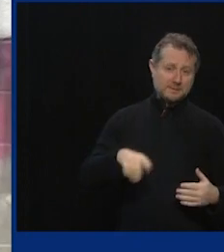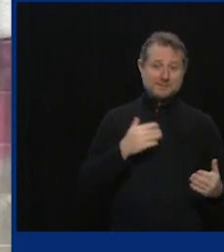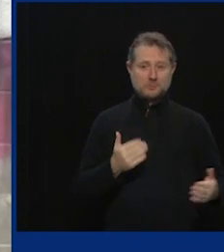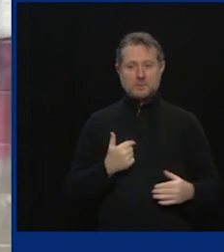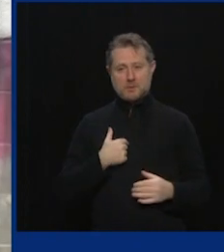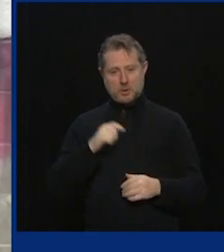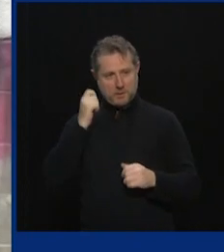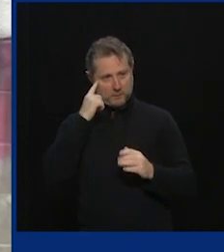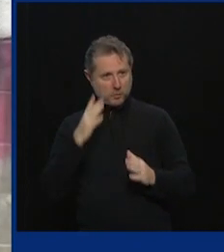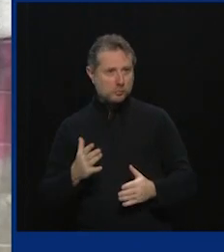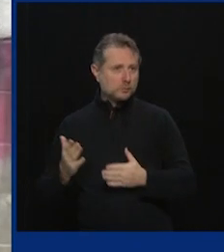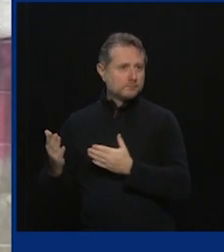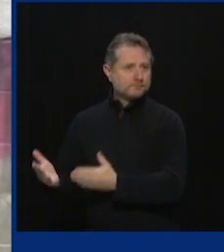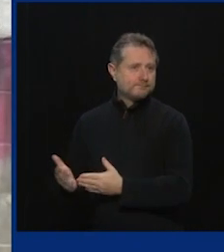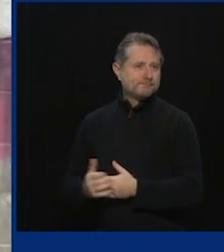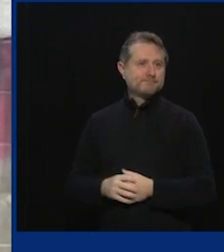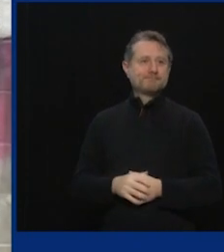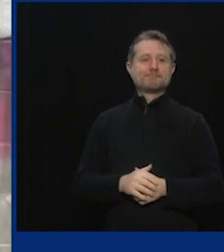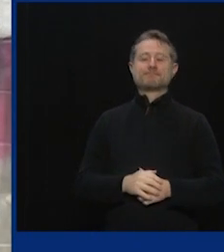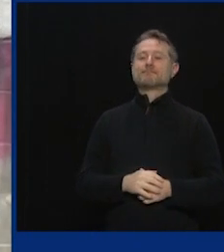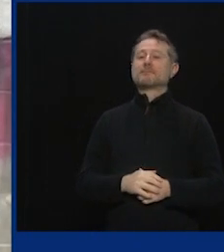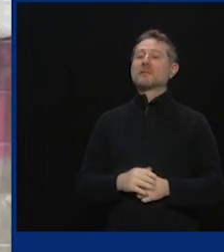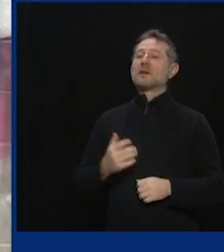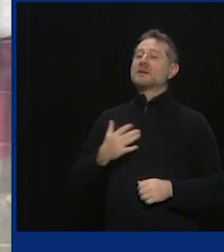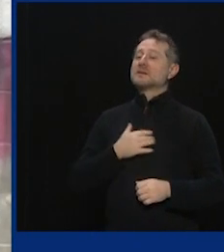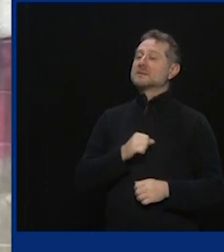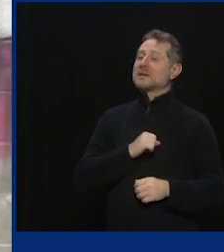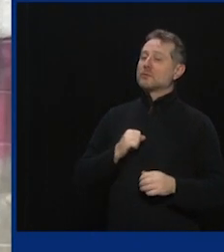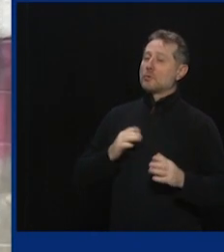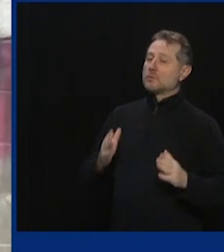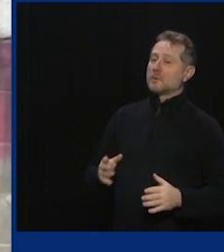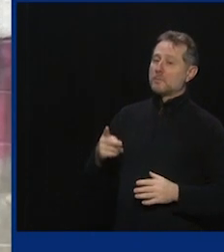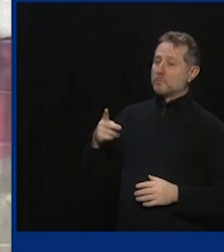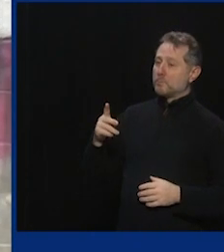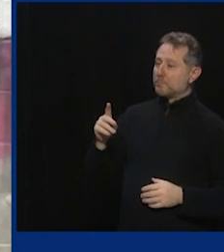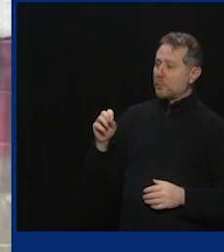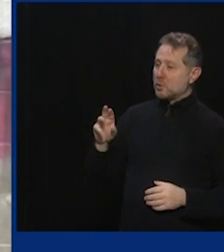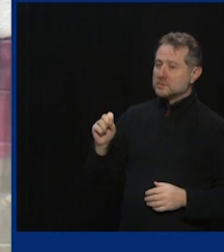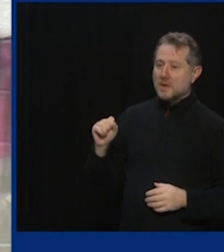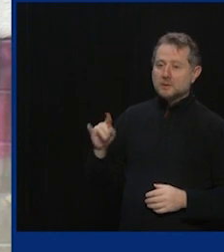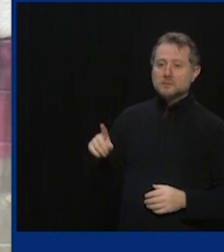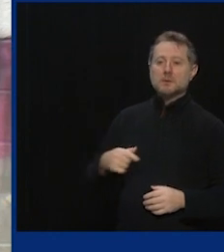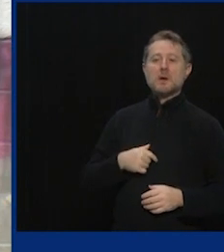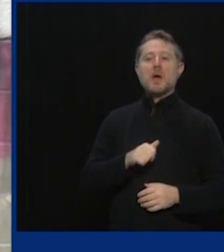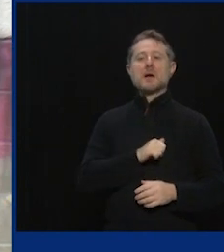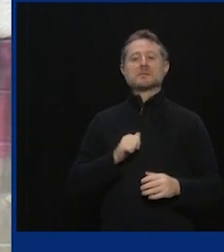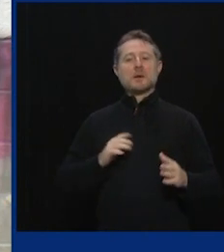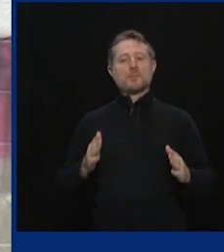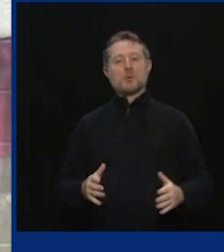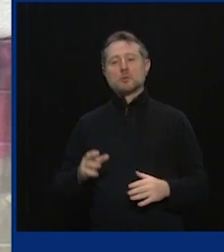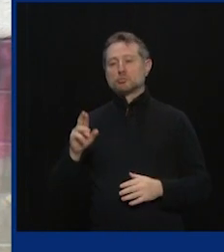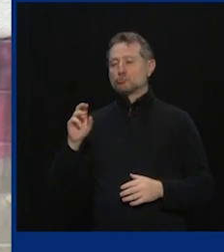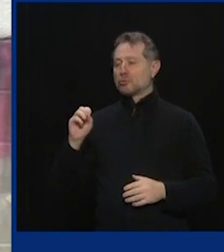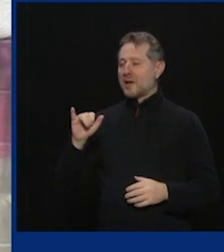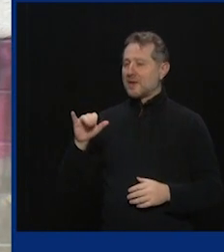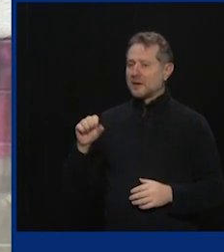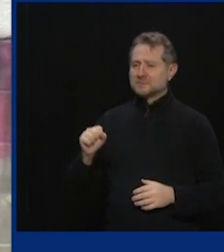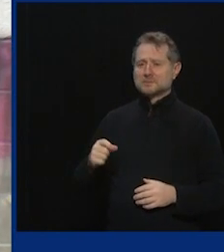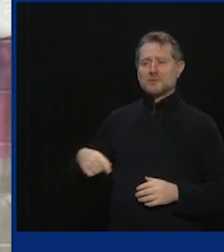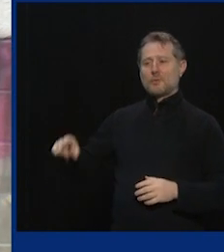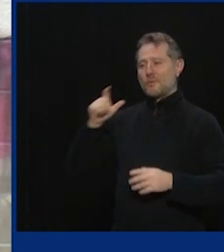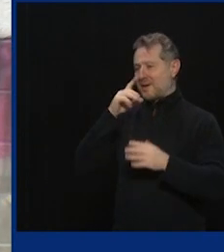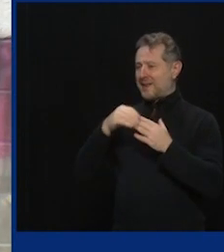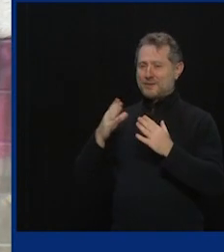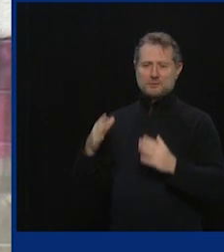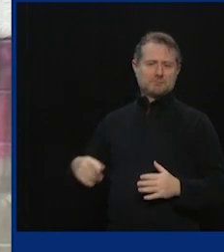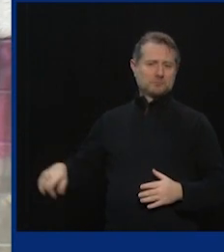governor, as well as Senator Prasad and Assemblymember Reyes and other elected leaders for their leadership in making sure that